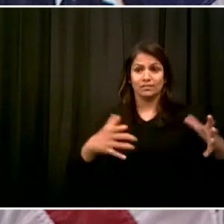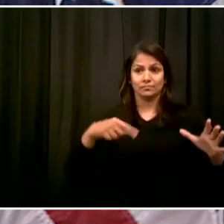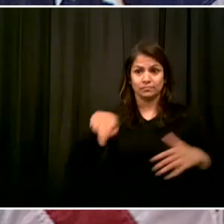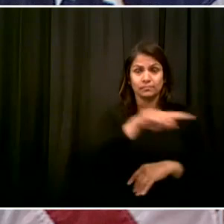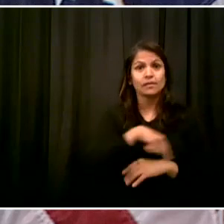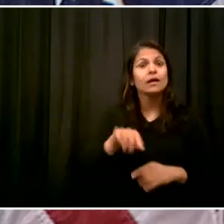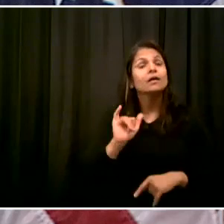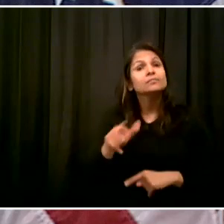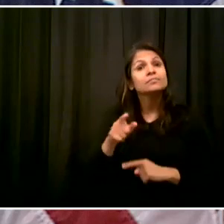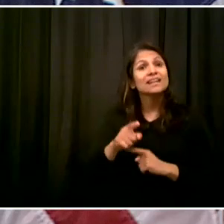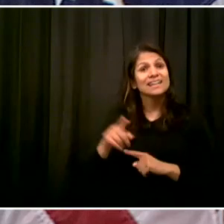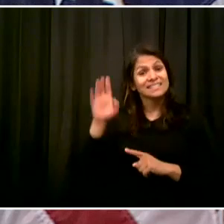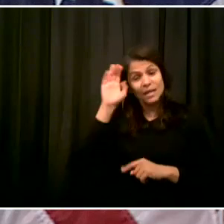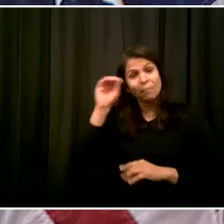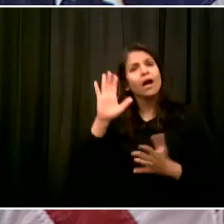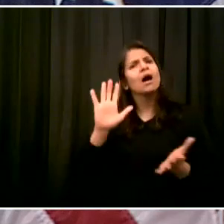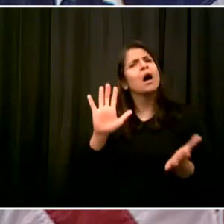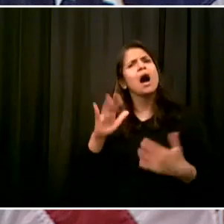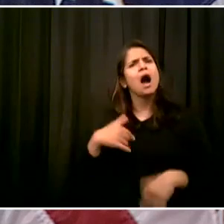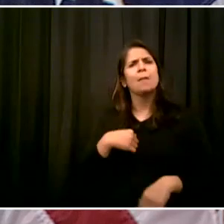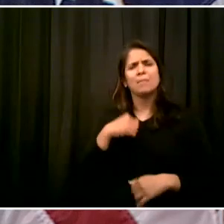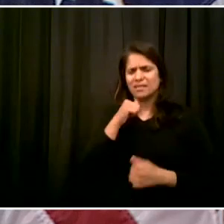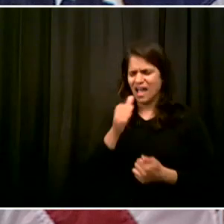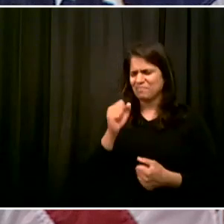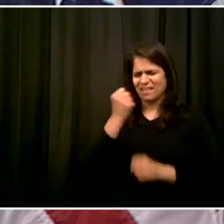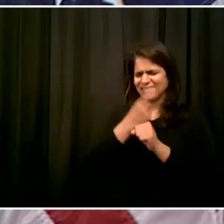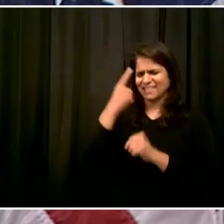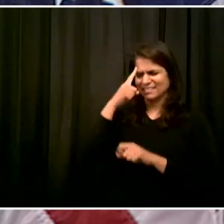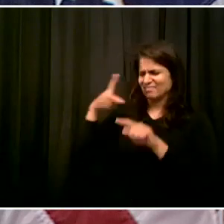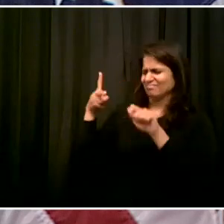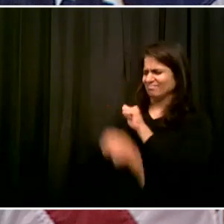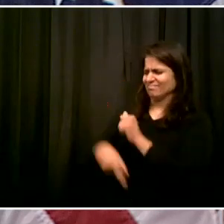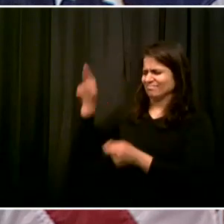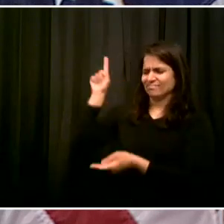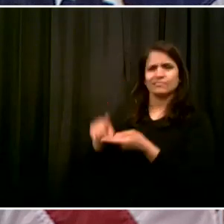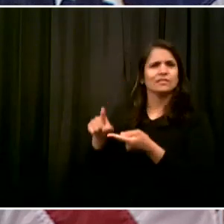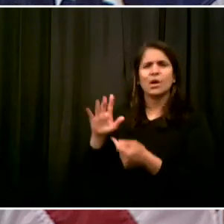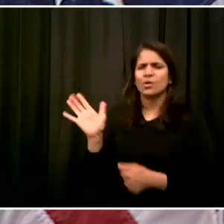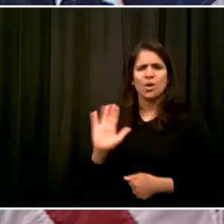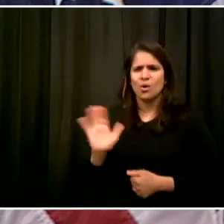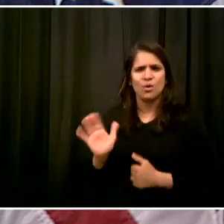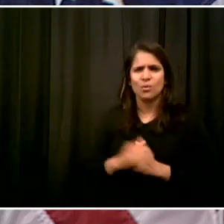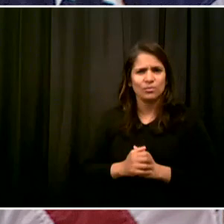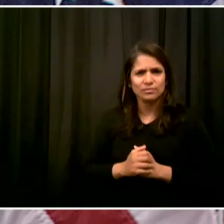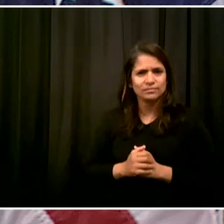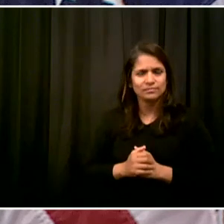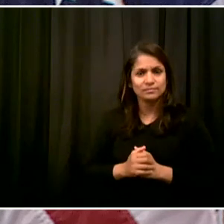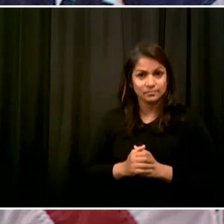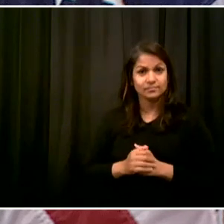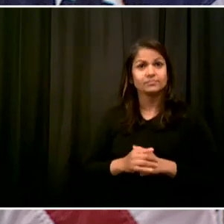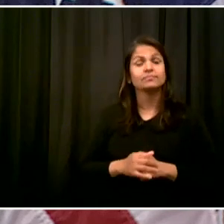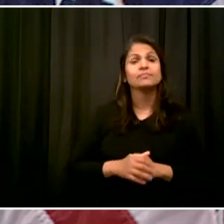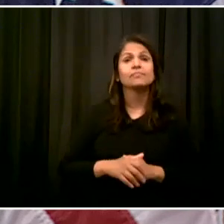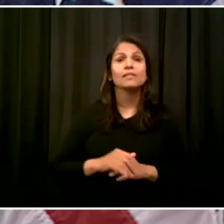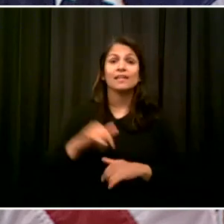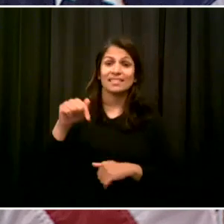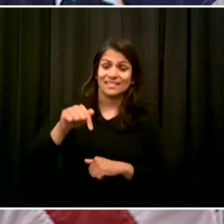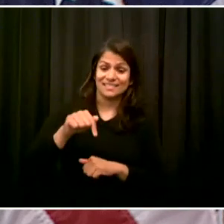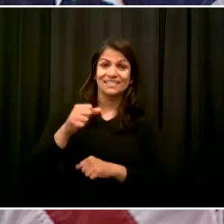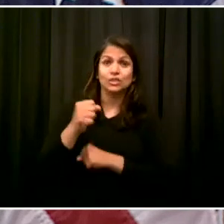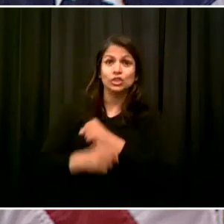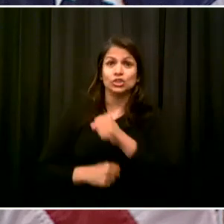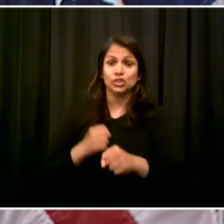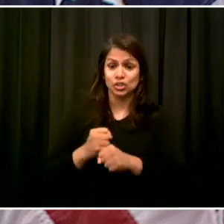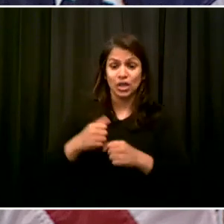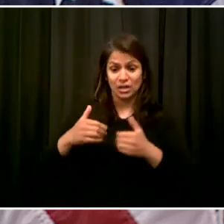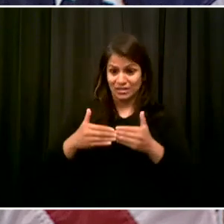We have been a safer city for 6 years in a row. We've had a horrible disruption this year on so many levels. But I want those facts